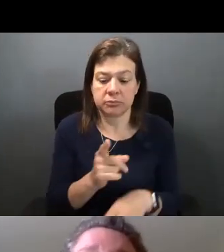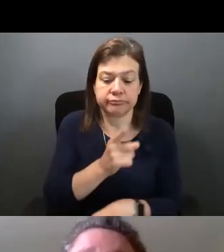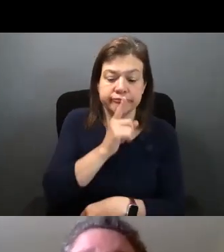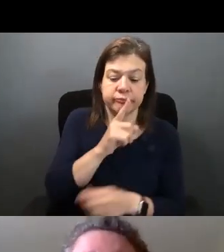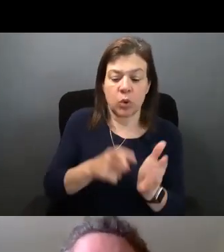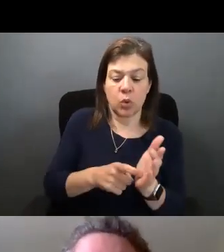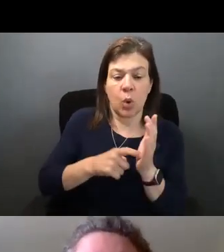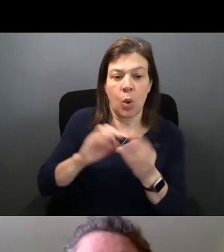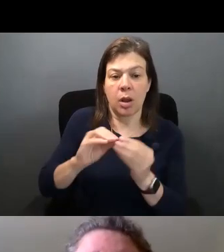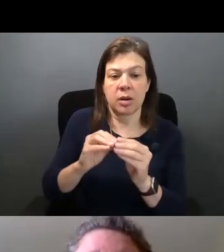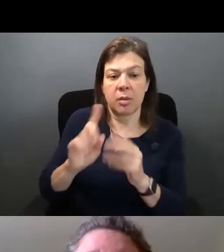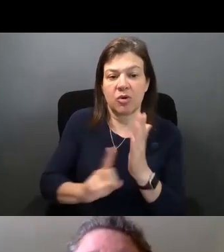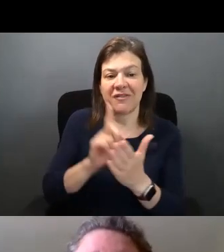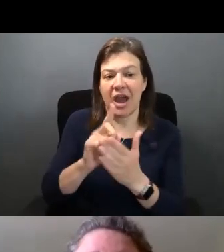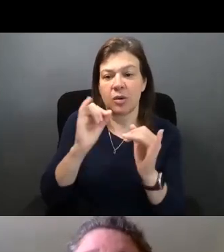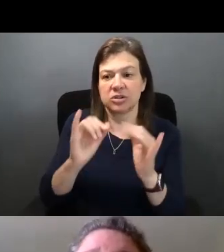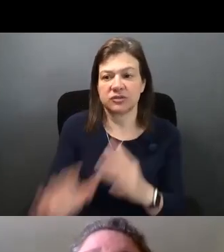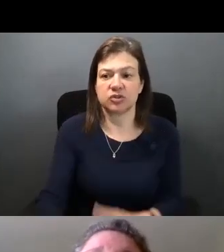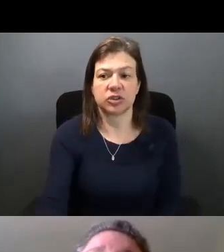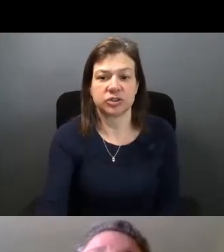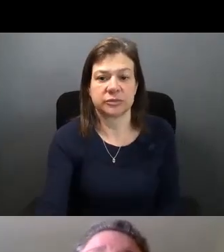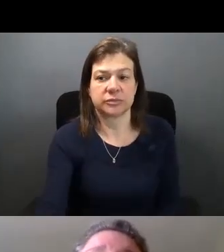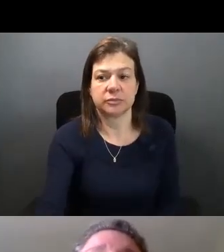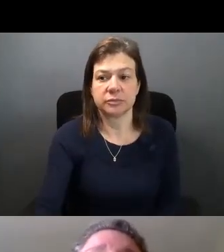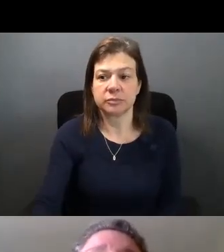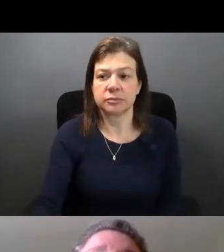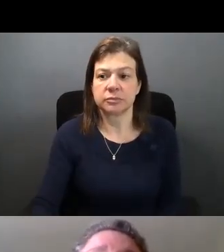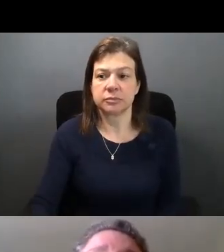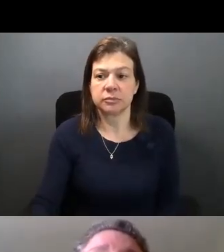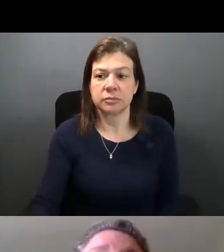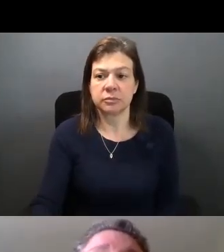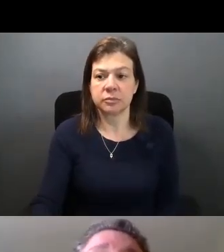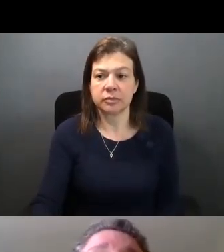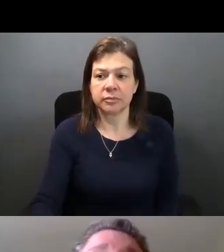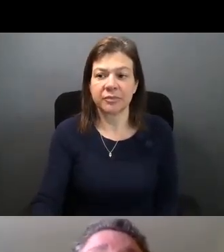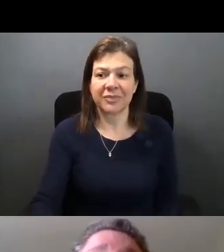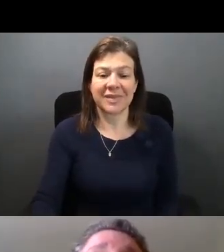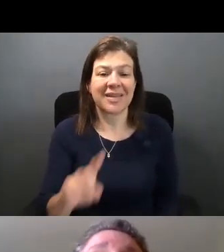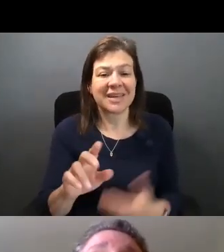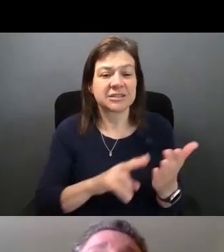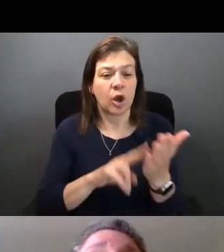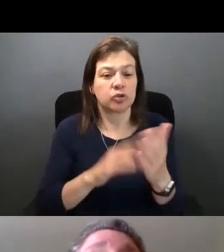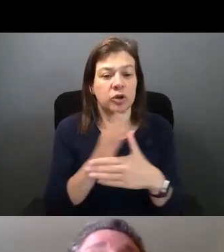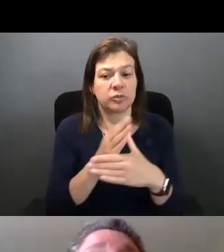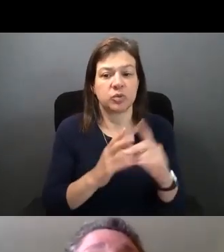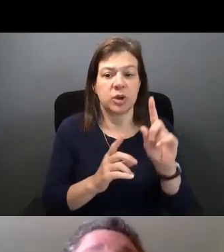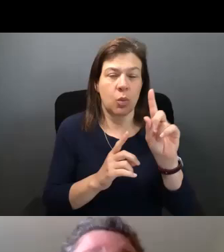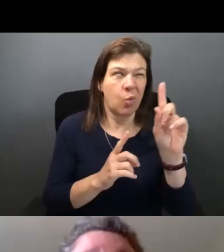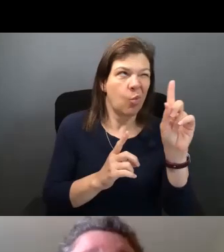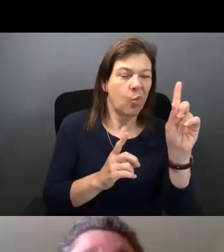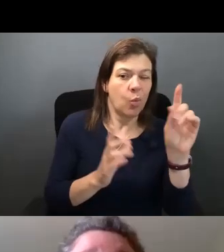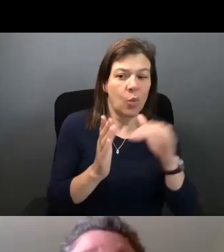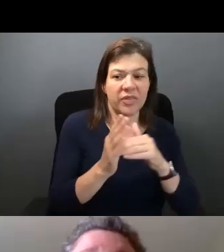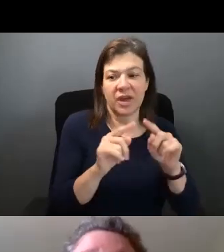required number of hours of instruction to meet. This contract is for between 1,000